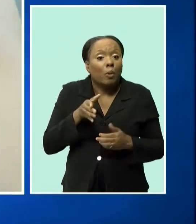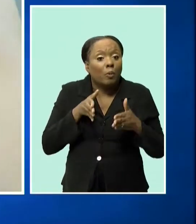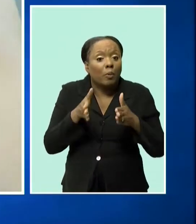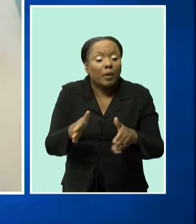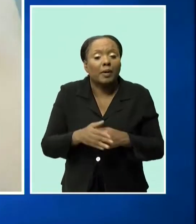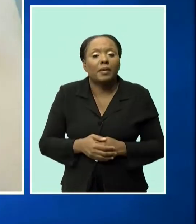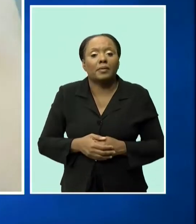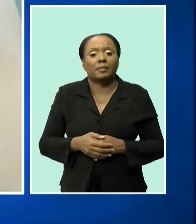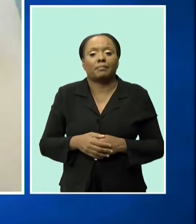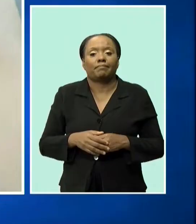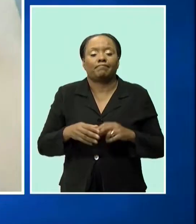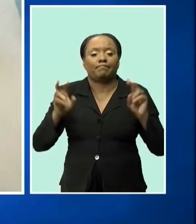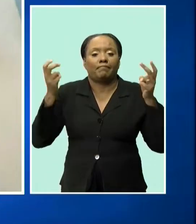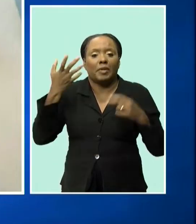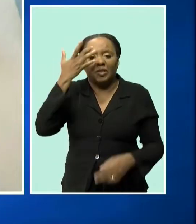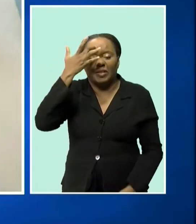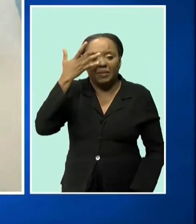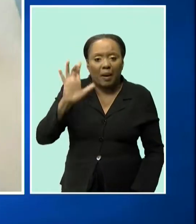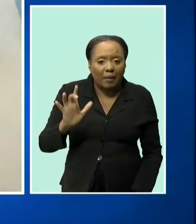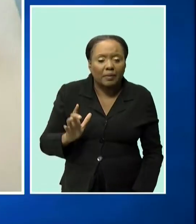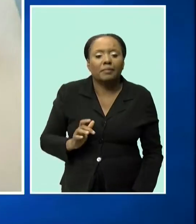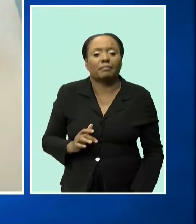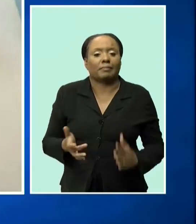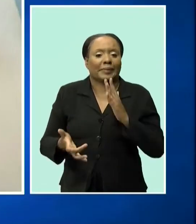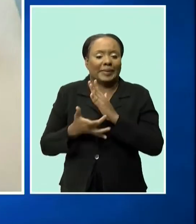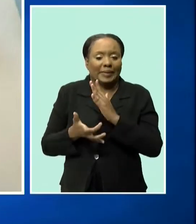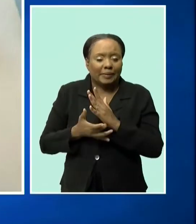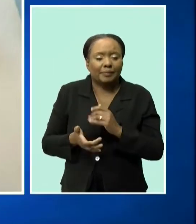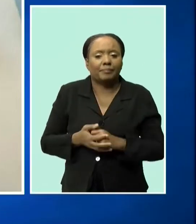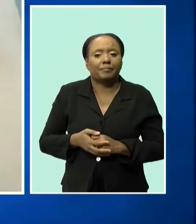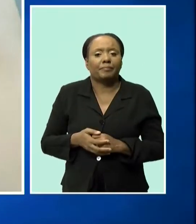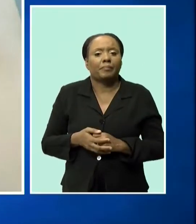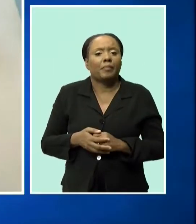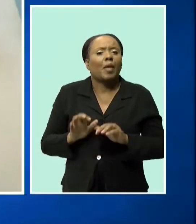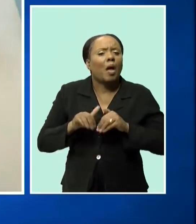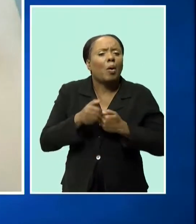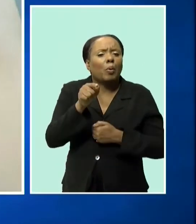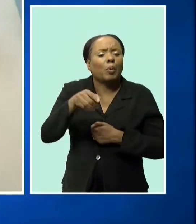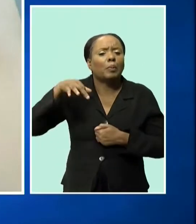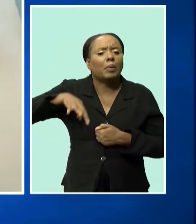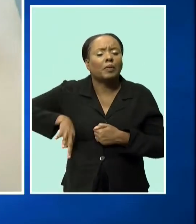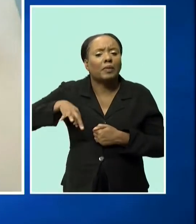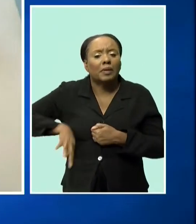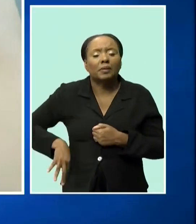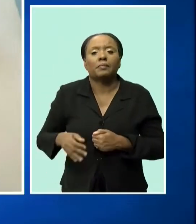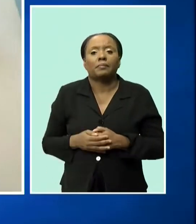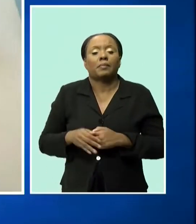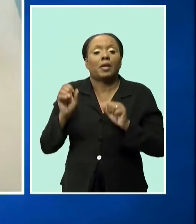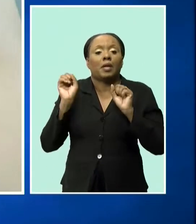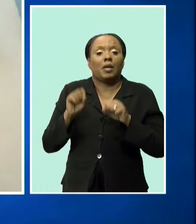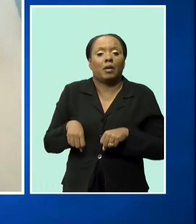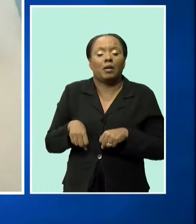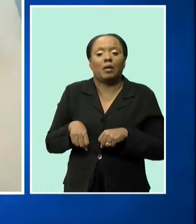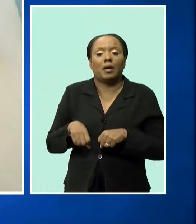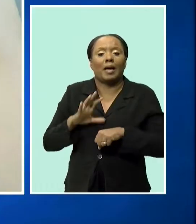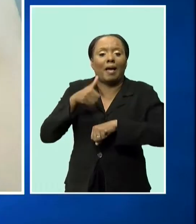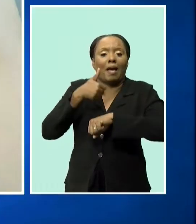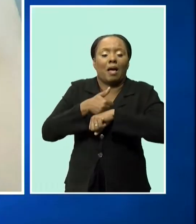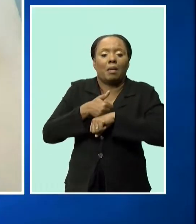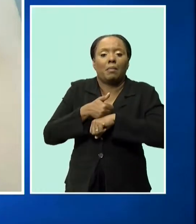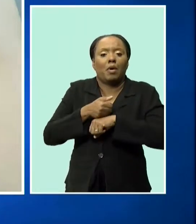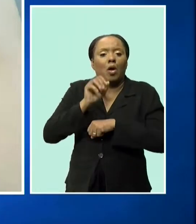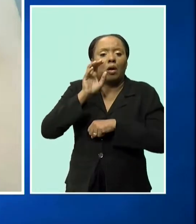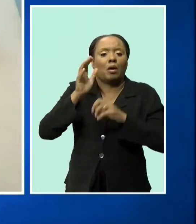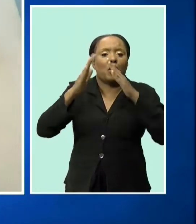basic ways that the average citizen can benefit from it is by the installation of the photovoltaic cells on their